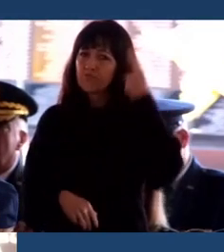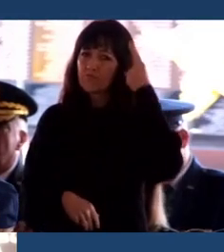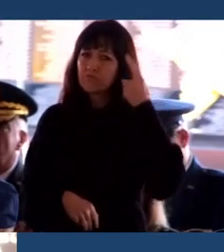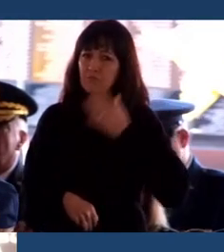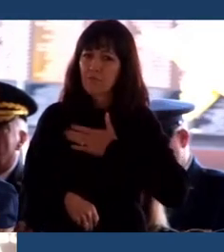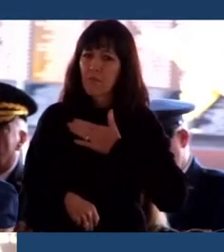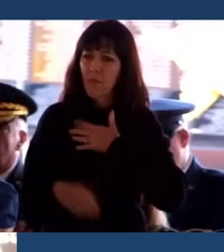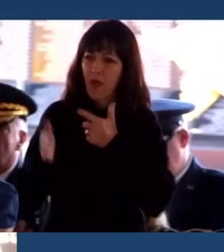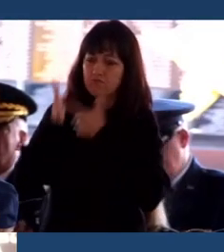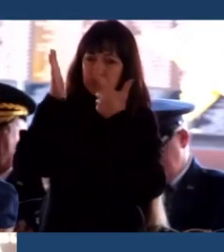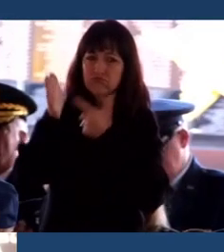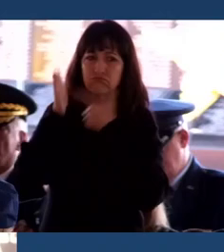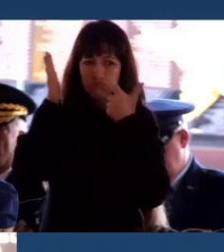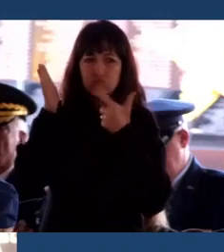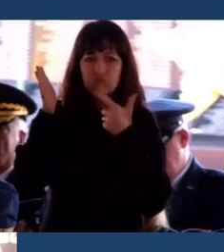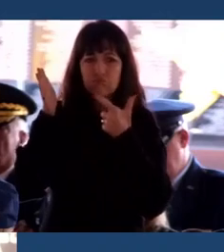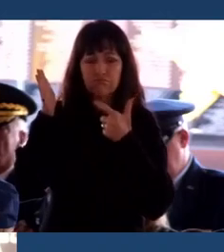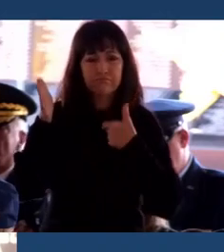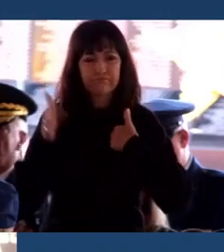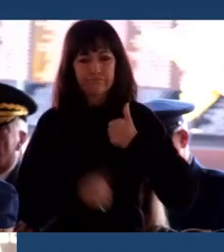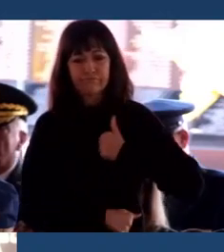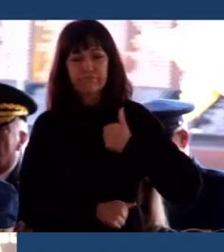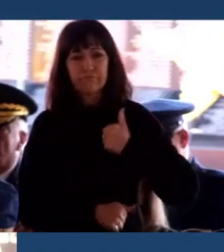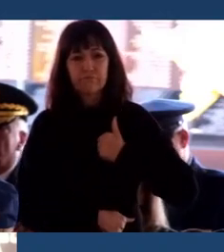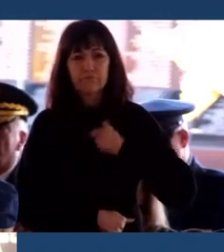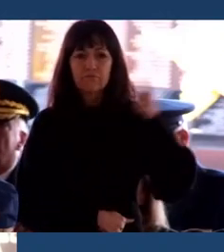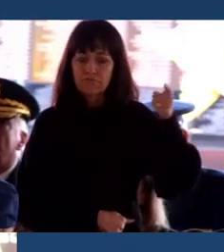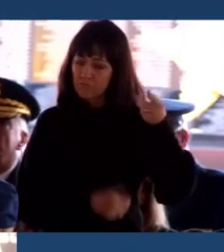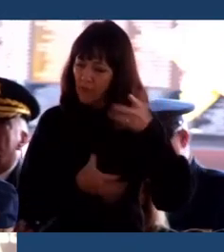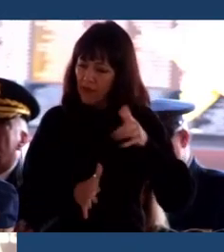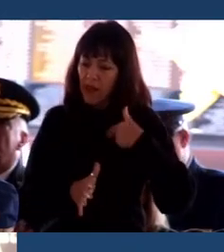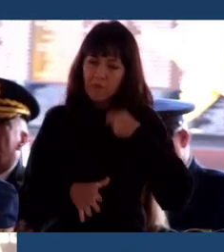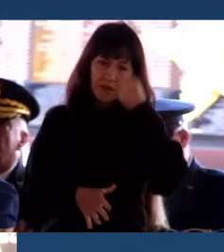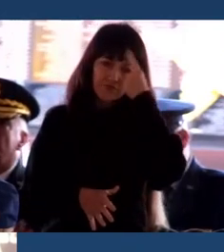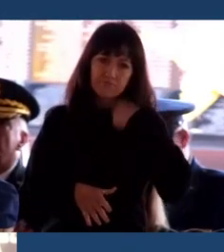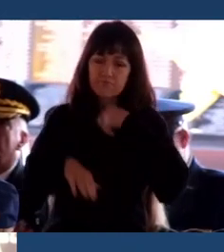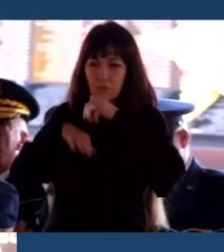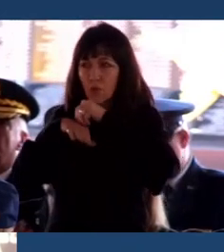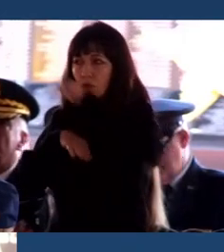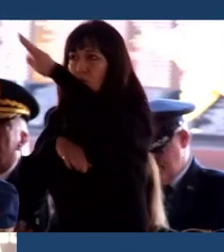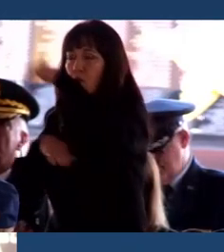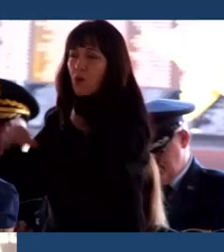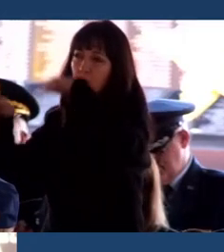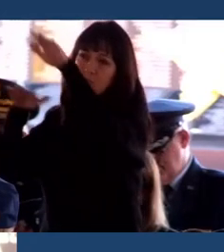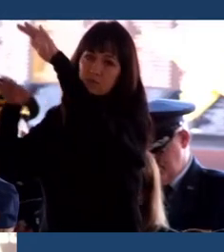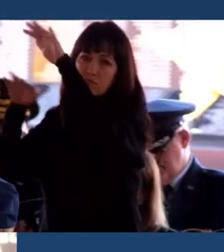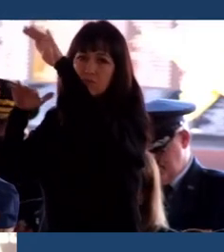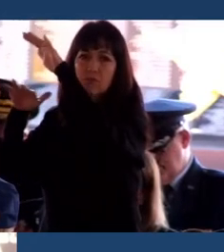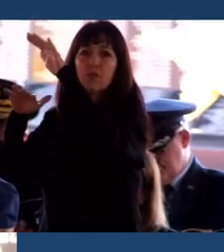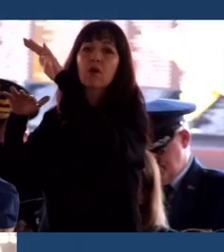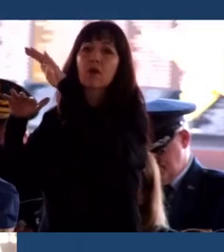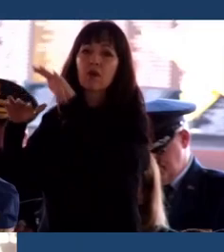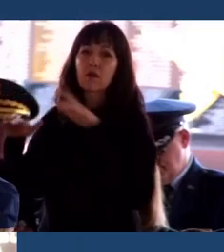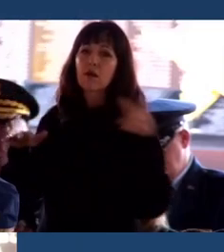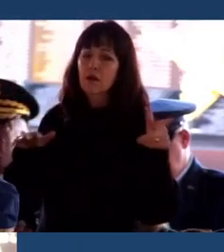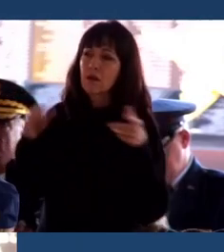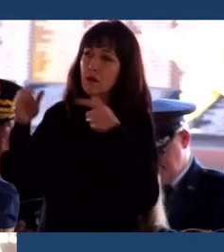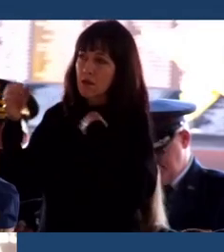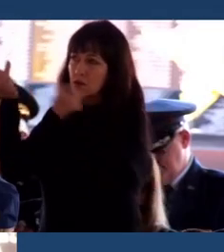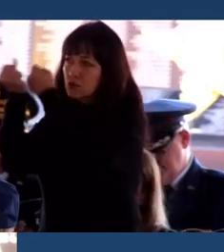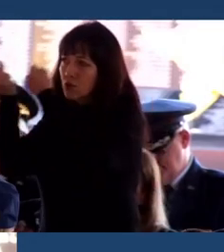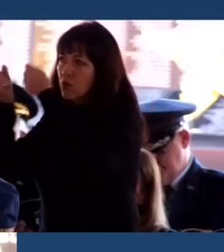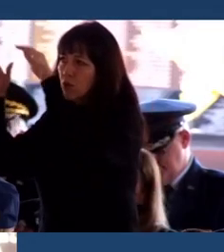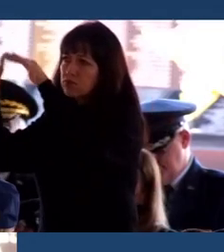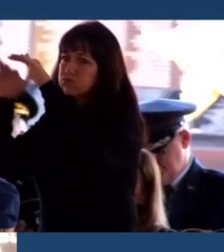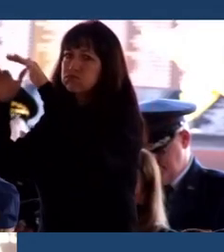duty as a citizen airman and allowed me to go away for periods of time in support of many military